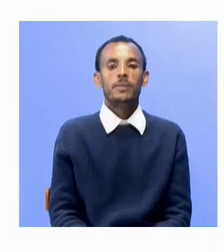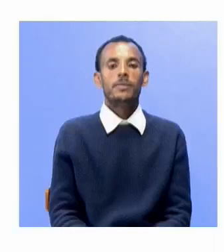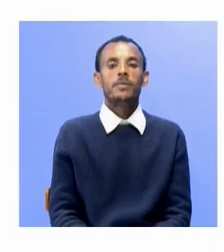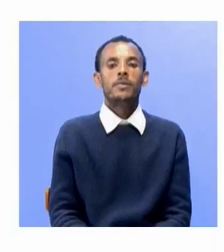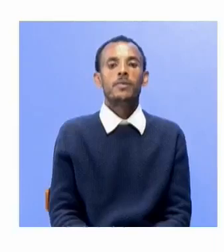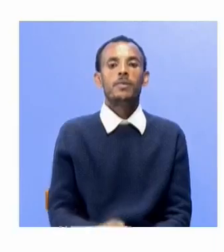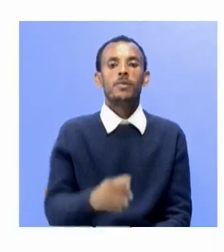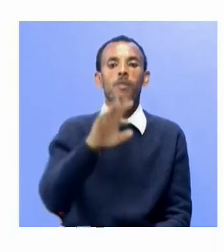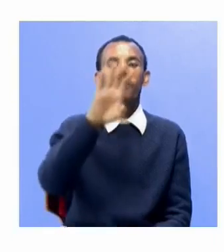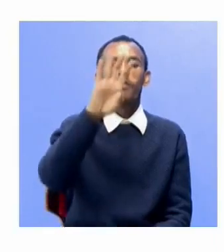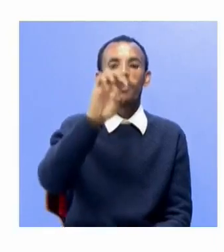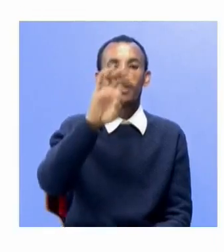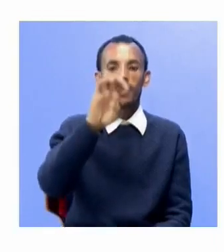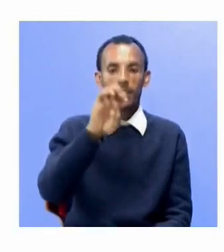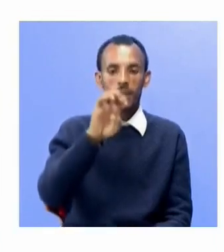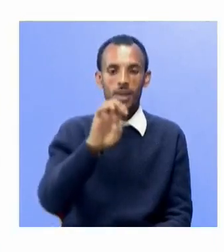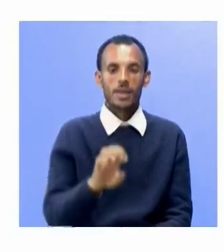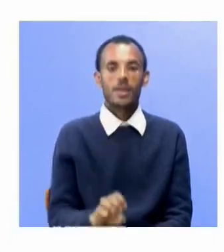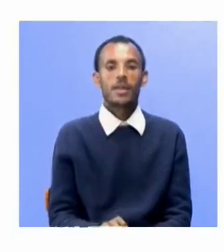40,